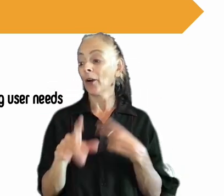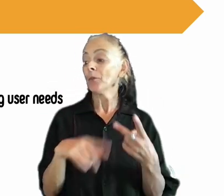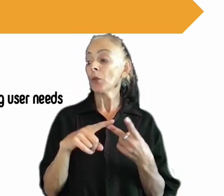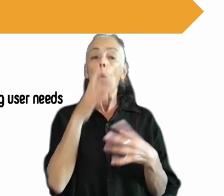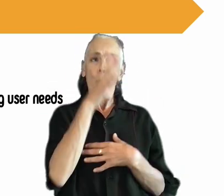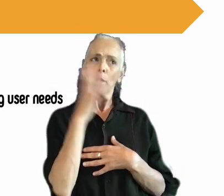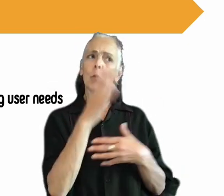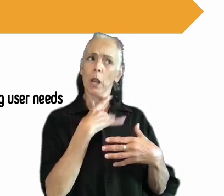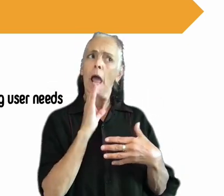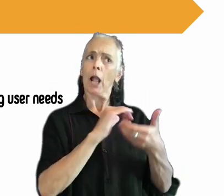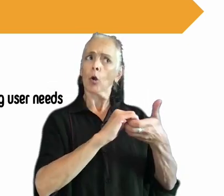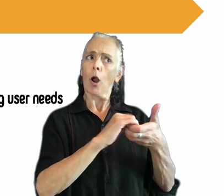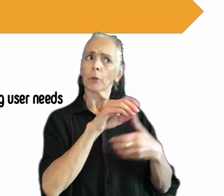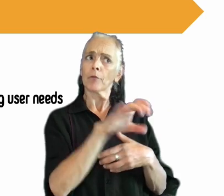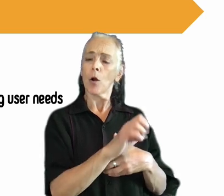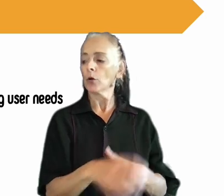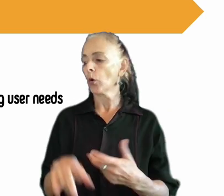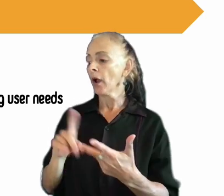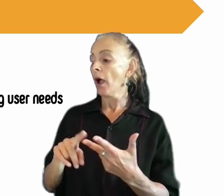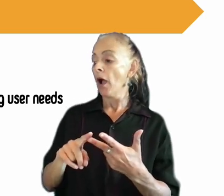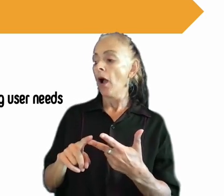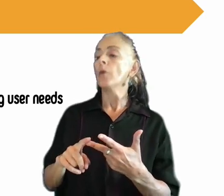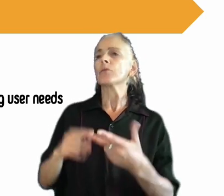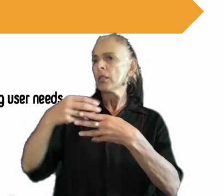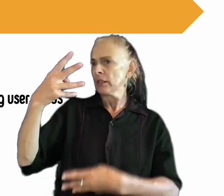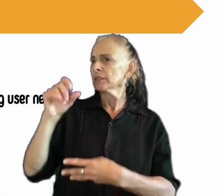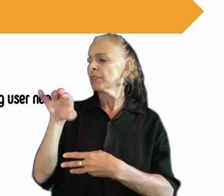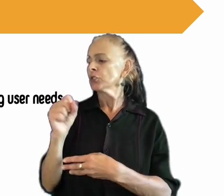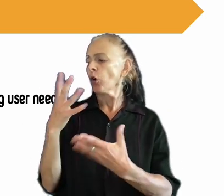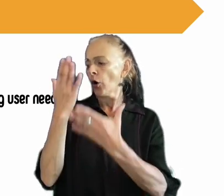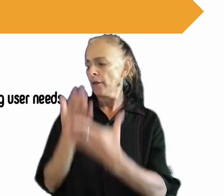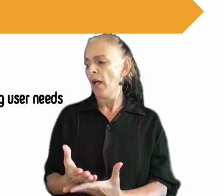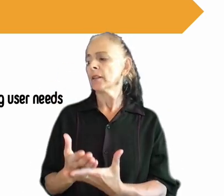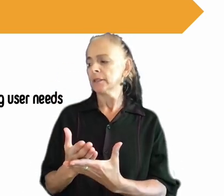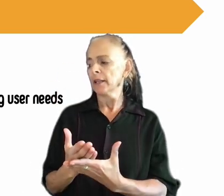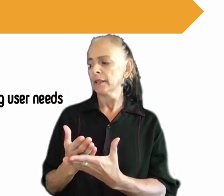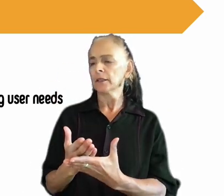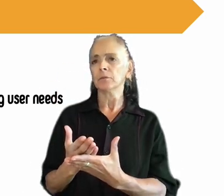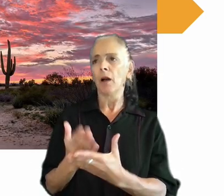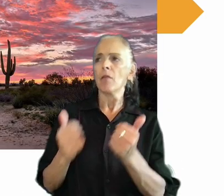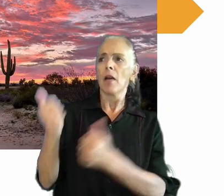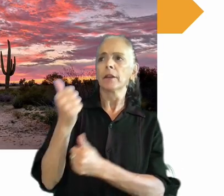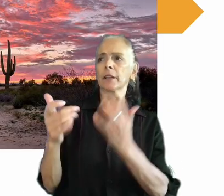a list of features already validated by our head of technology as meeting user needs